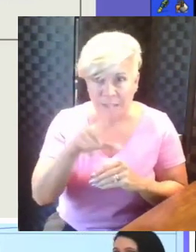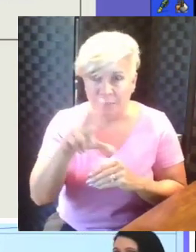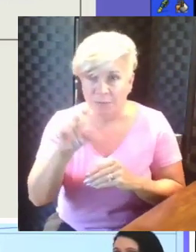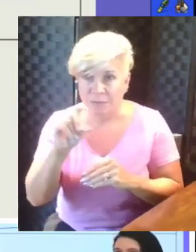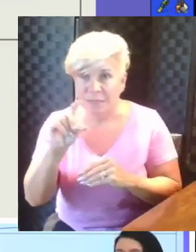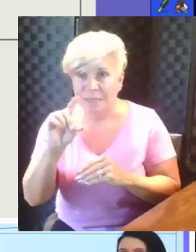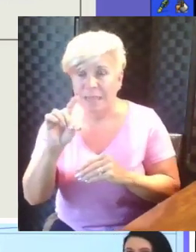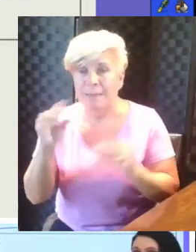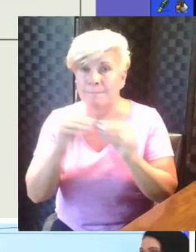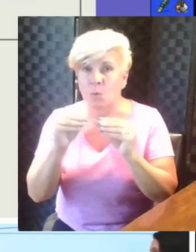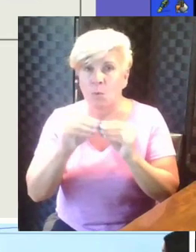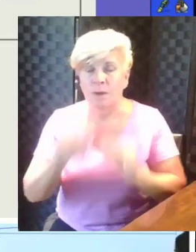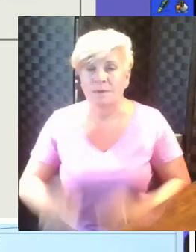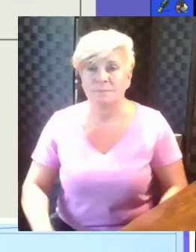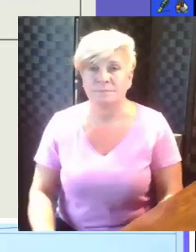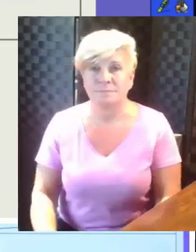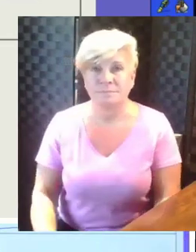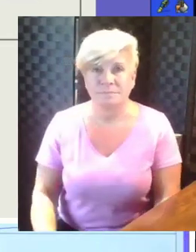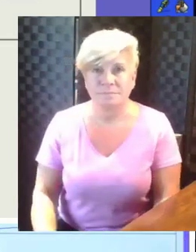more?